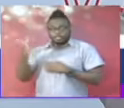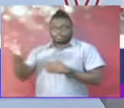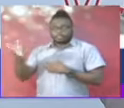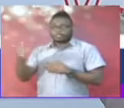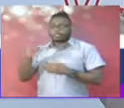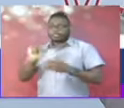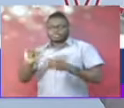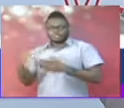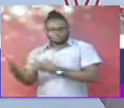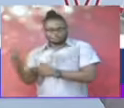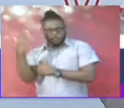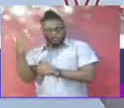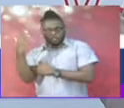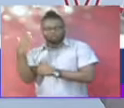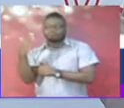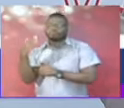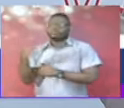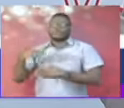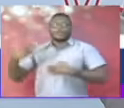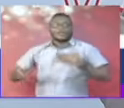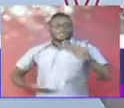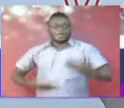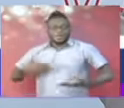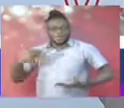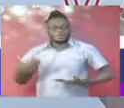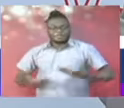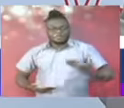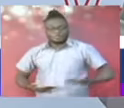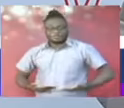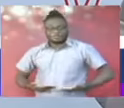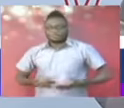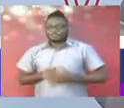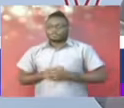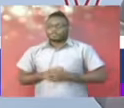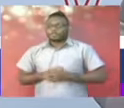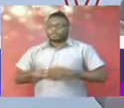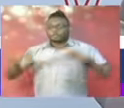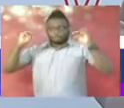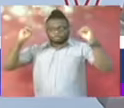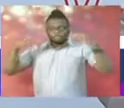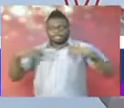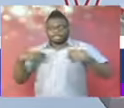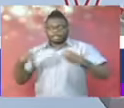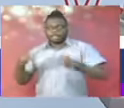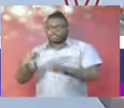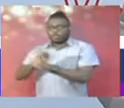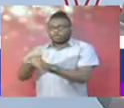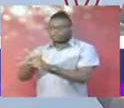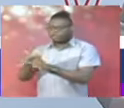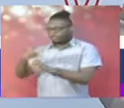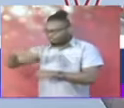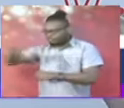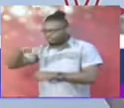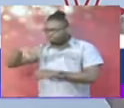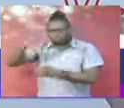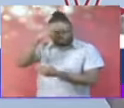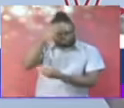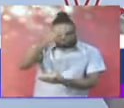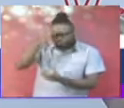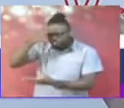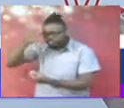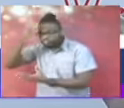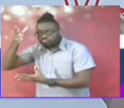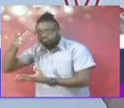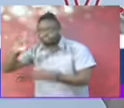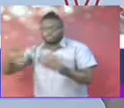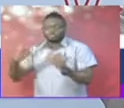to the Ministry of Health's virtual media conference on the national COVID-19 response for Wednesday, 21st July